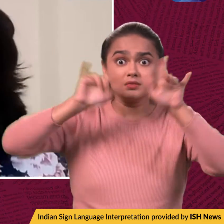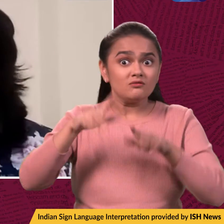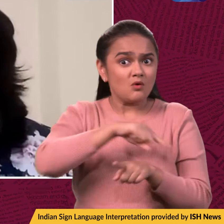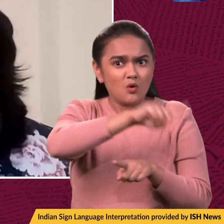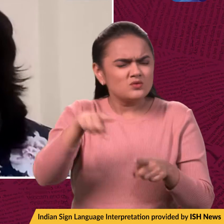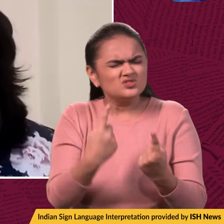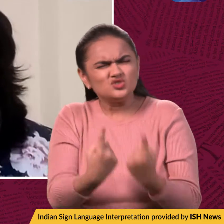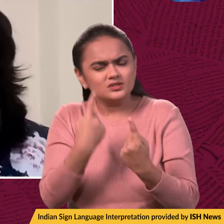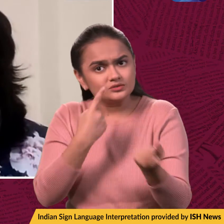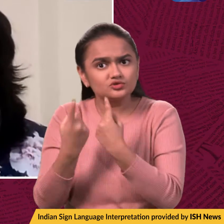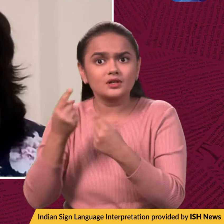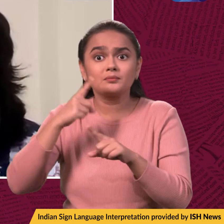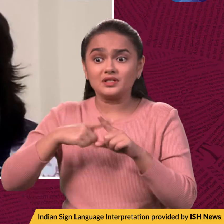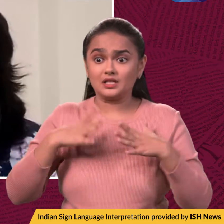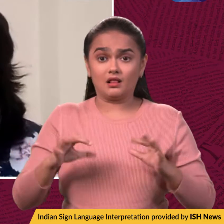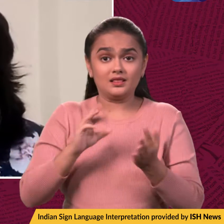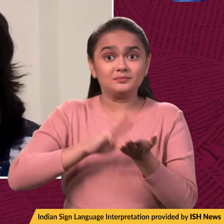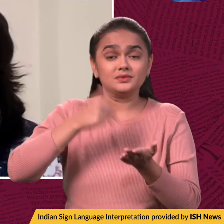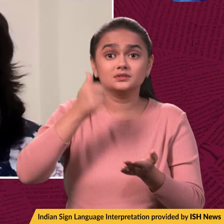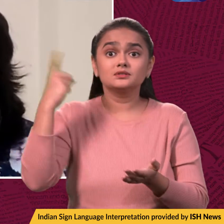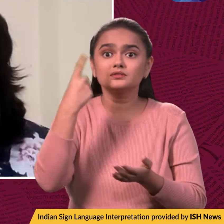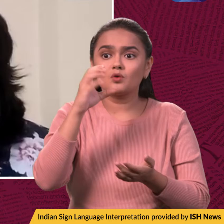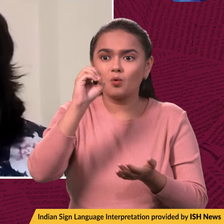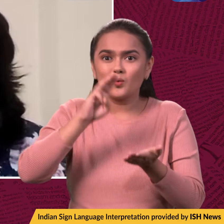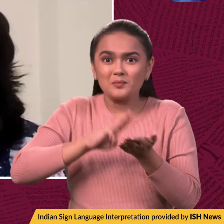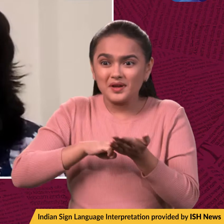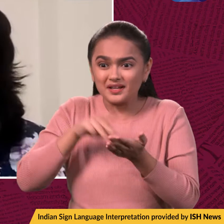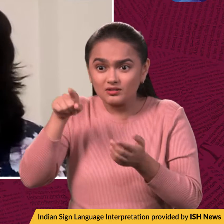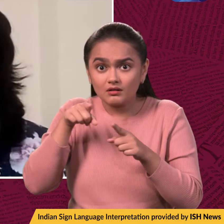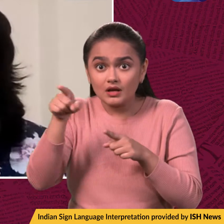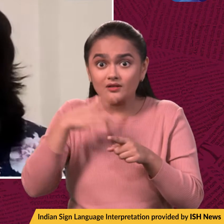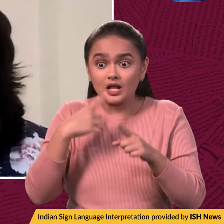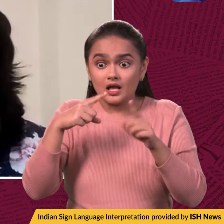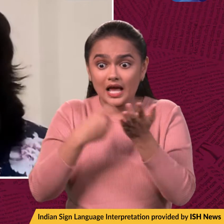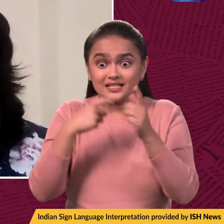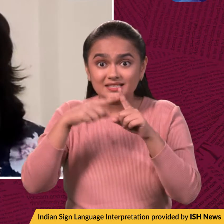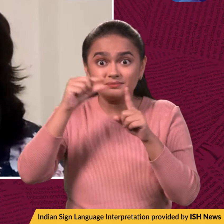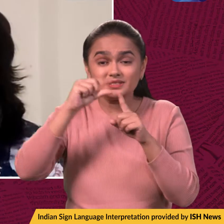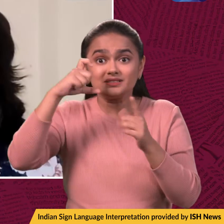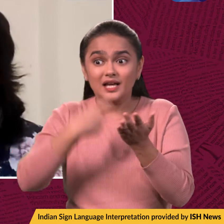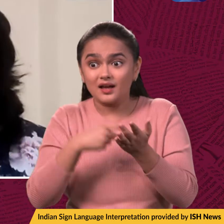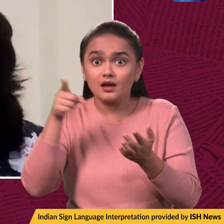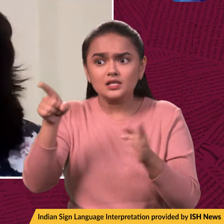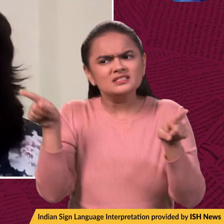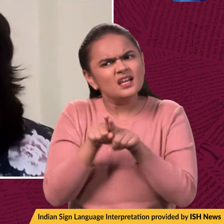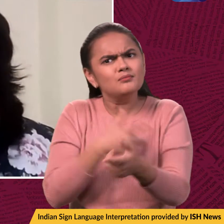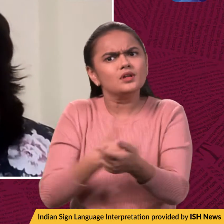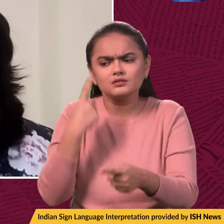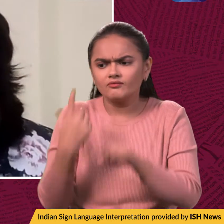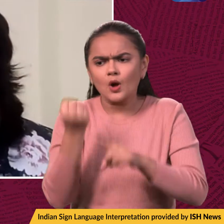the globe. The Union Health Ministry has said that Omicron variant does not escape RT-PCR and RAT